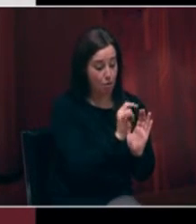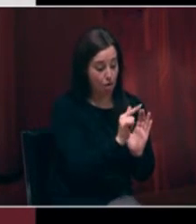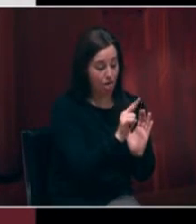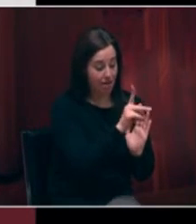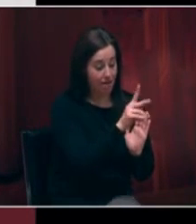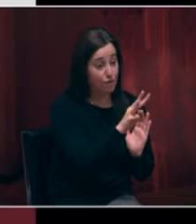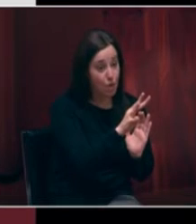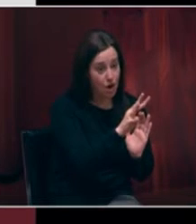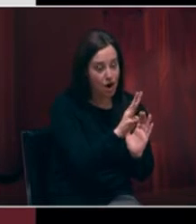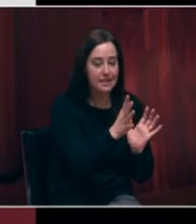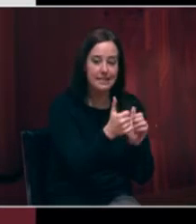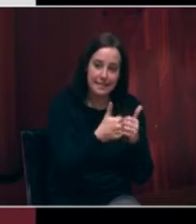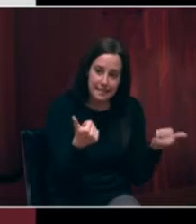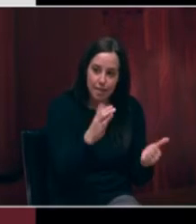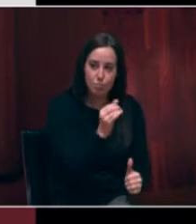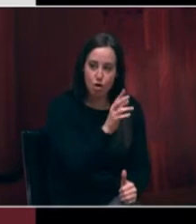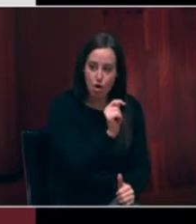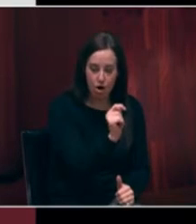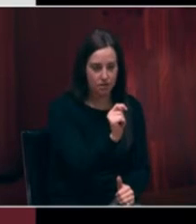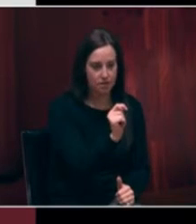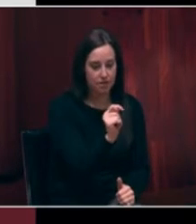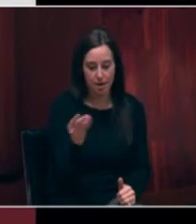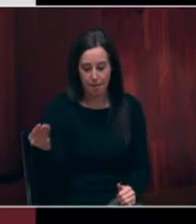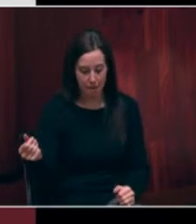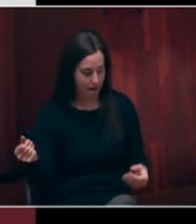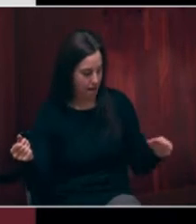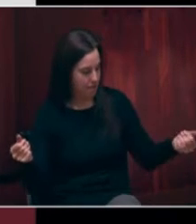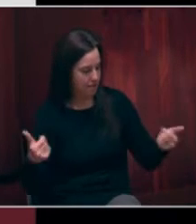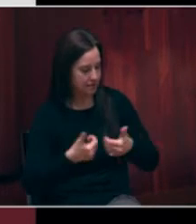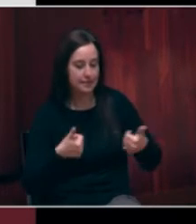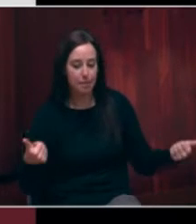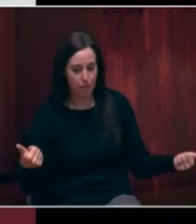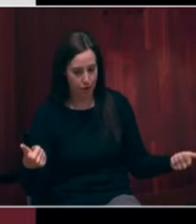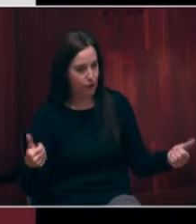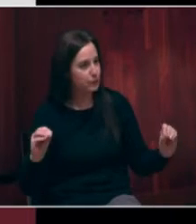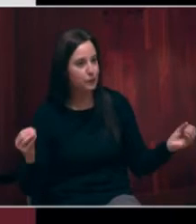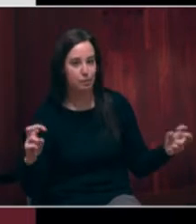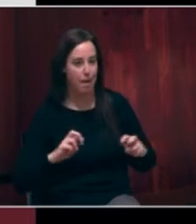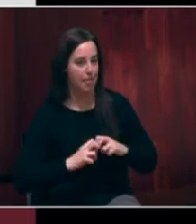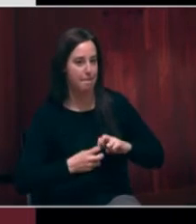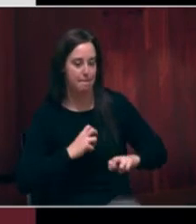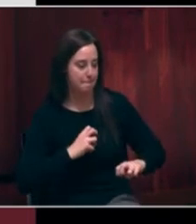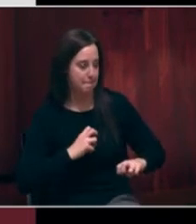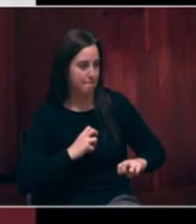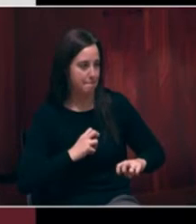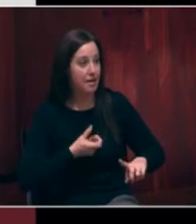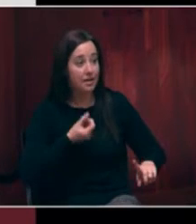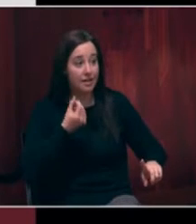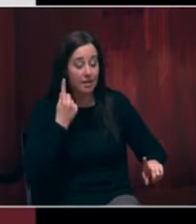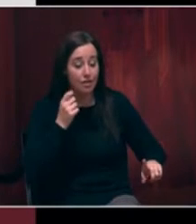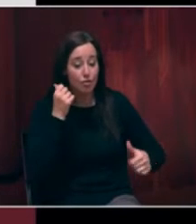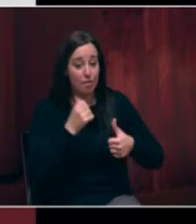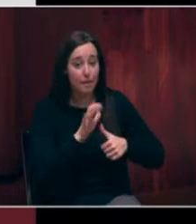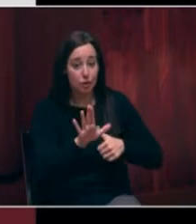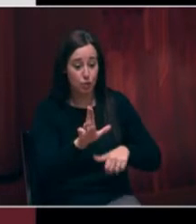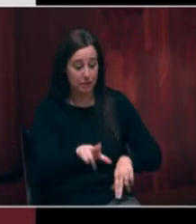separate shopping cart transaction. Pay for them separate, no problem with that. Remember though, your seat is not